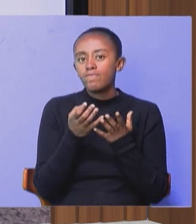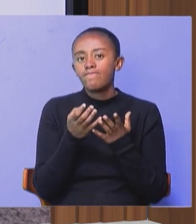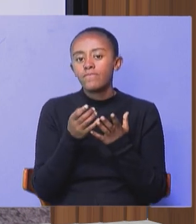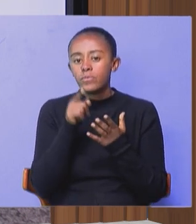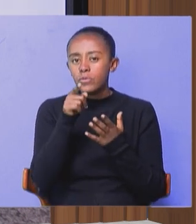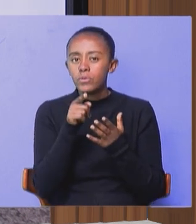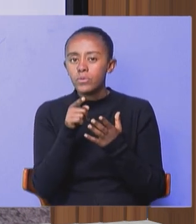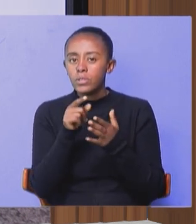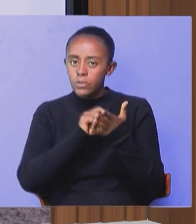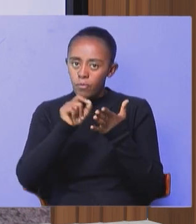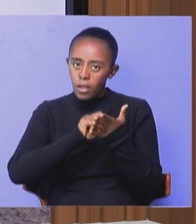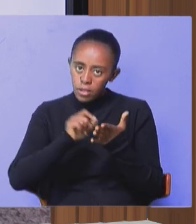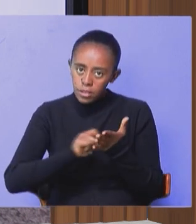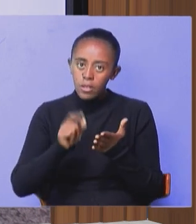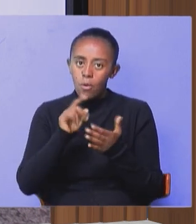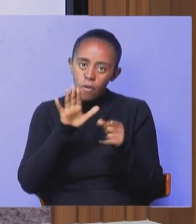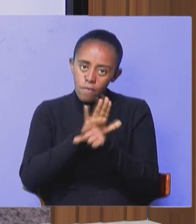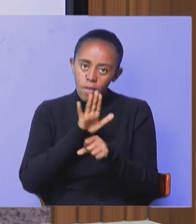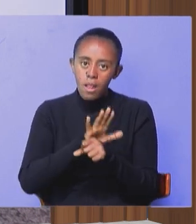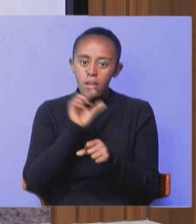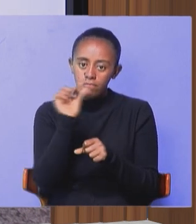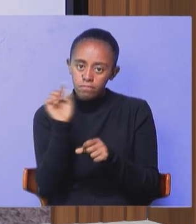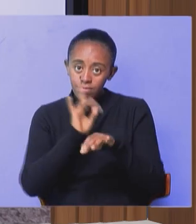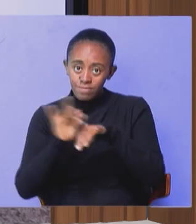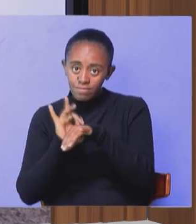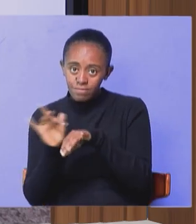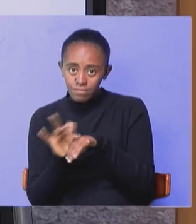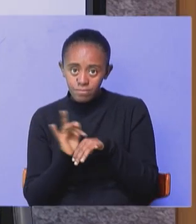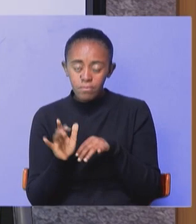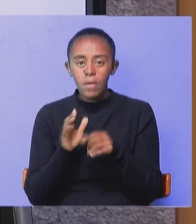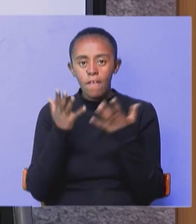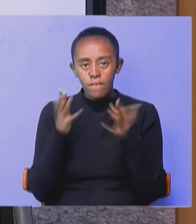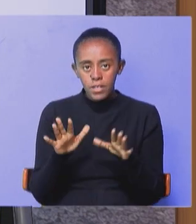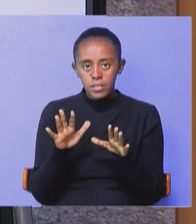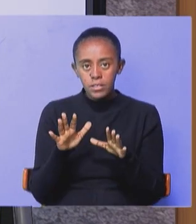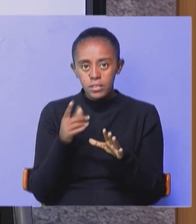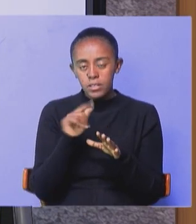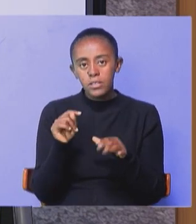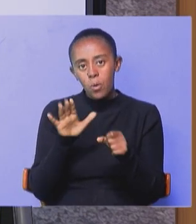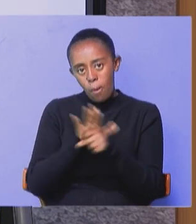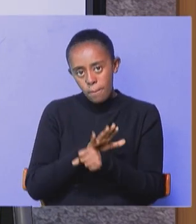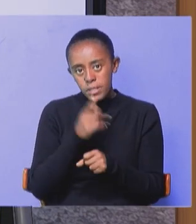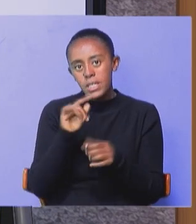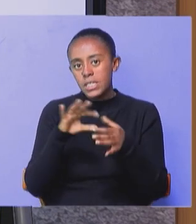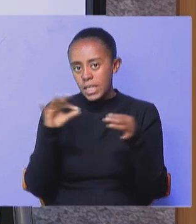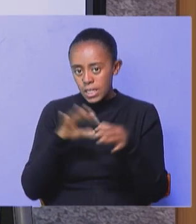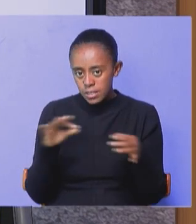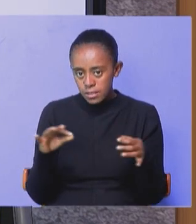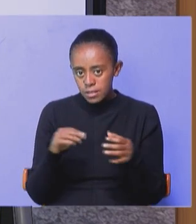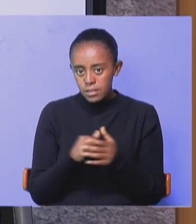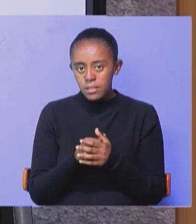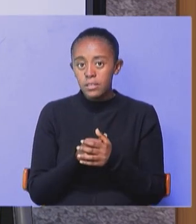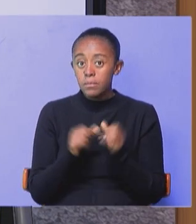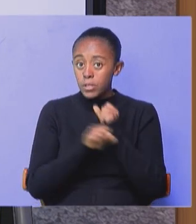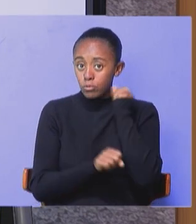to write or fill in the blank spaces by finishing or completing the sentence